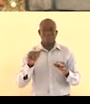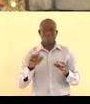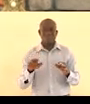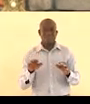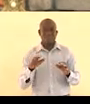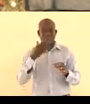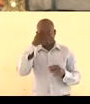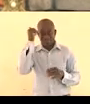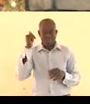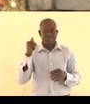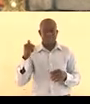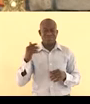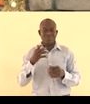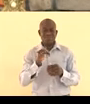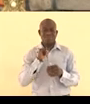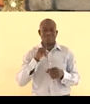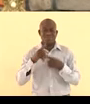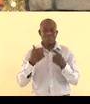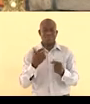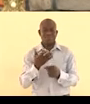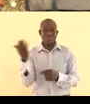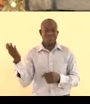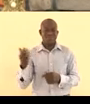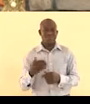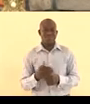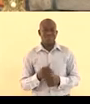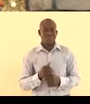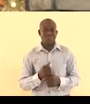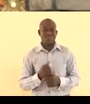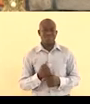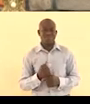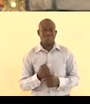the way we do things in Nigeria, right?